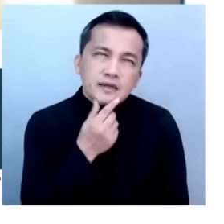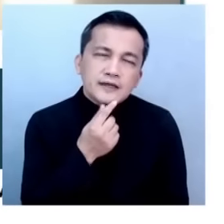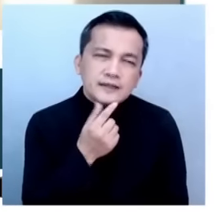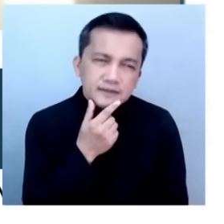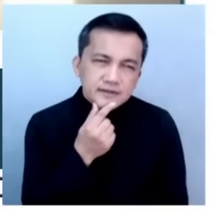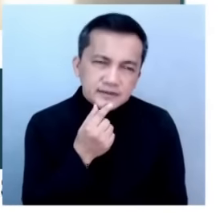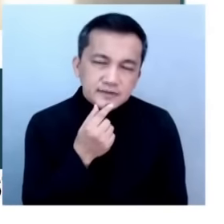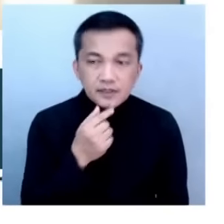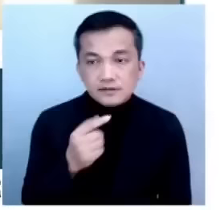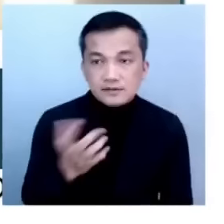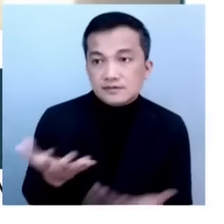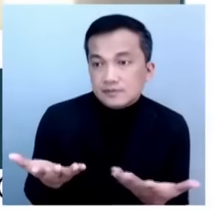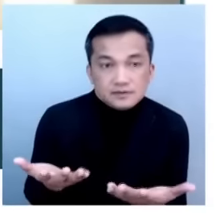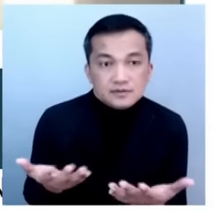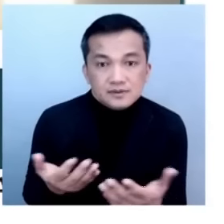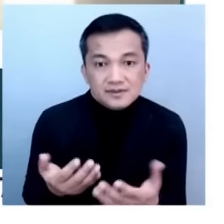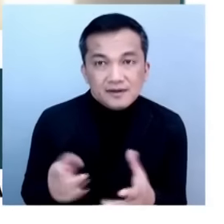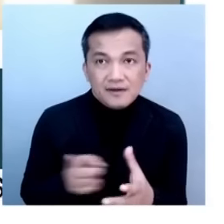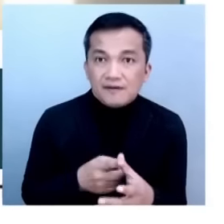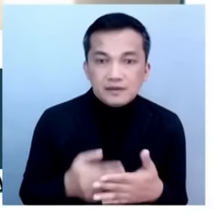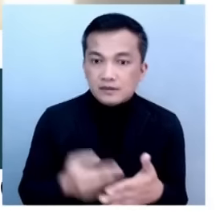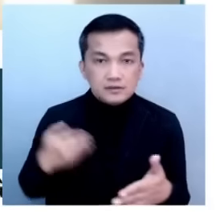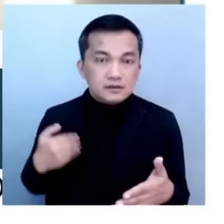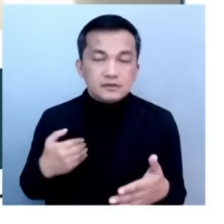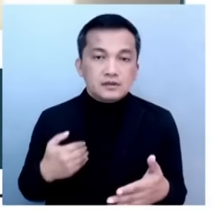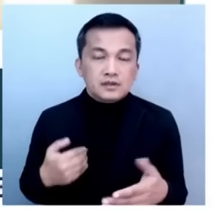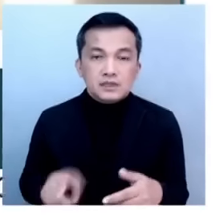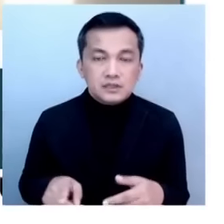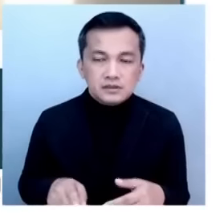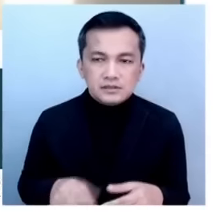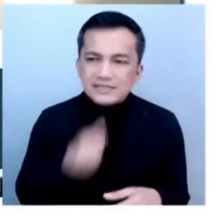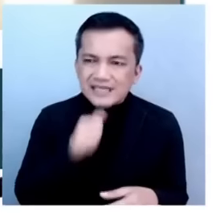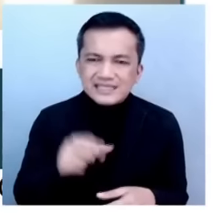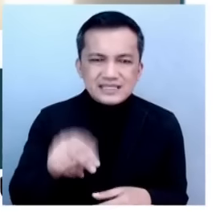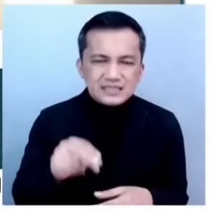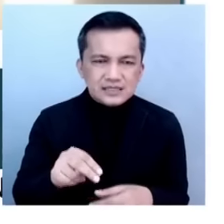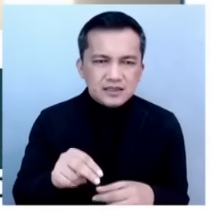in the first place, hindi kailangan na lalong